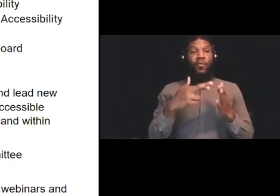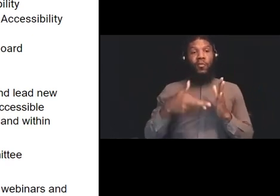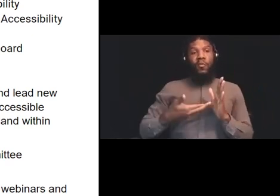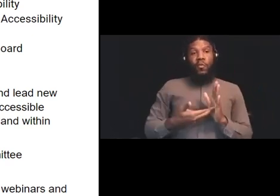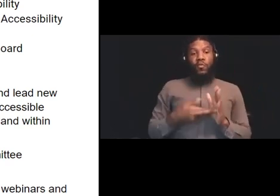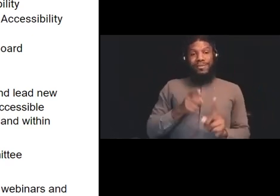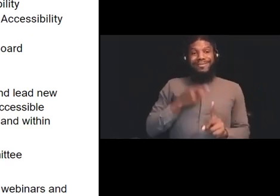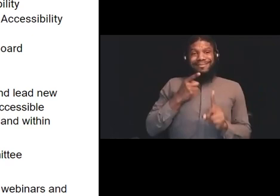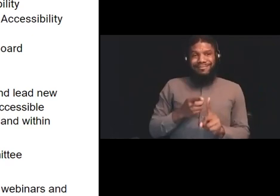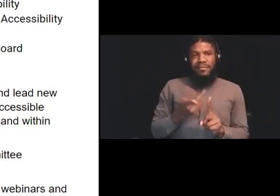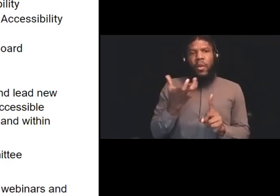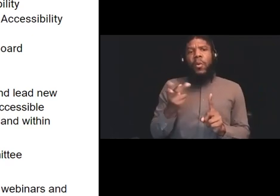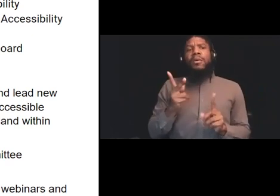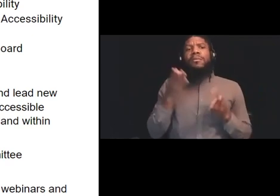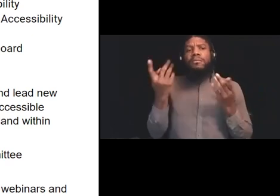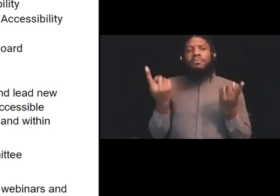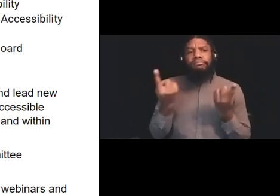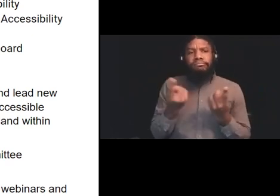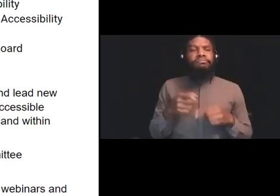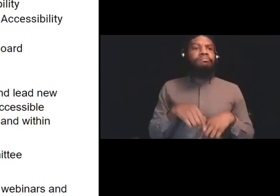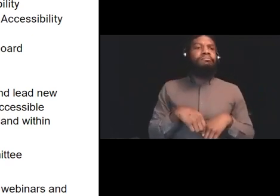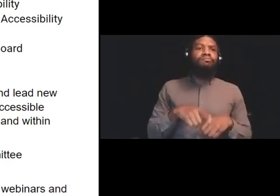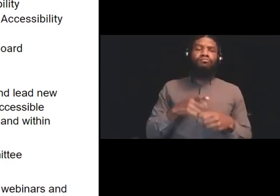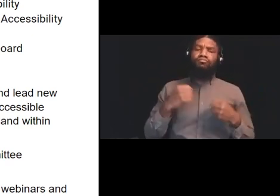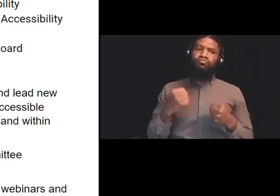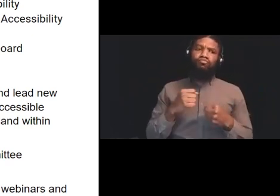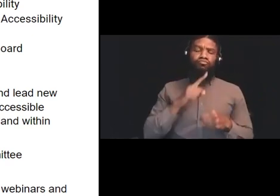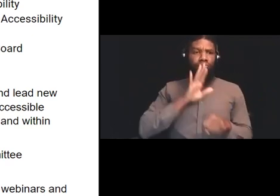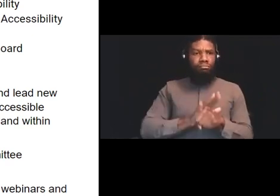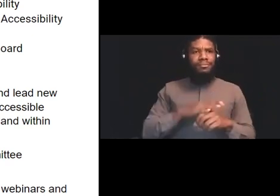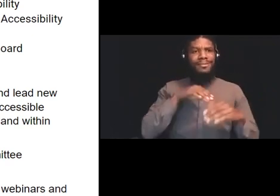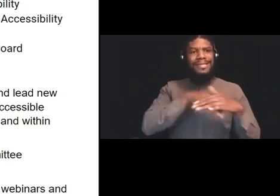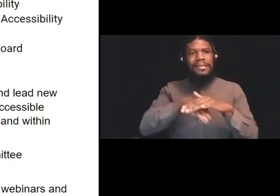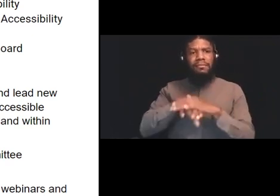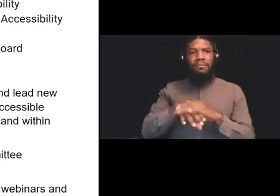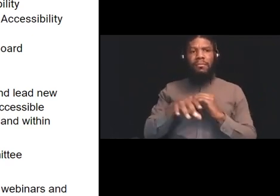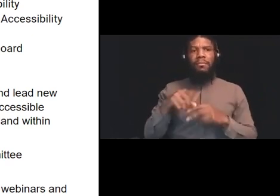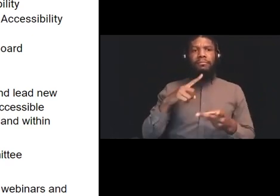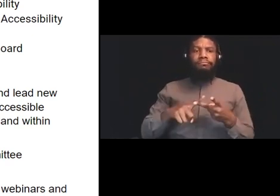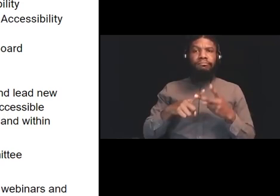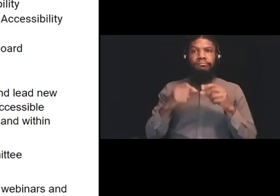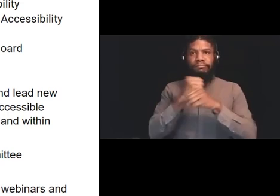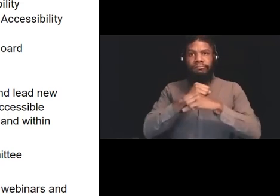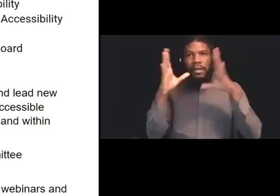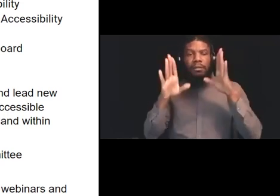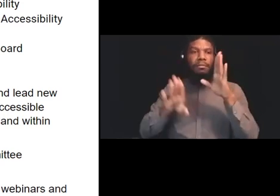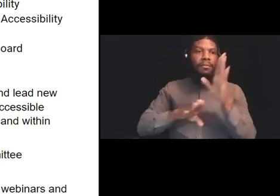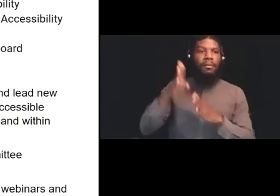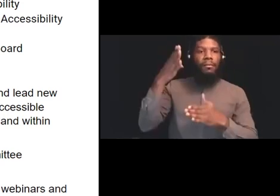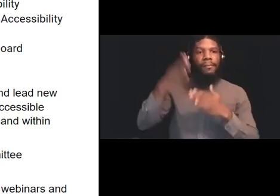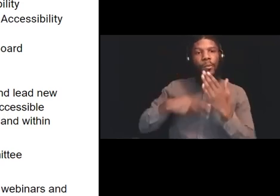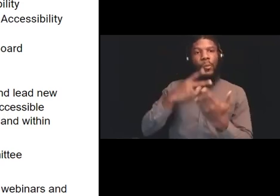for people with a strong commitment to accessibility to help us imagine, develop, and complete projects. Our